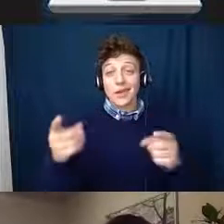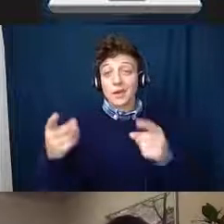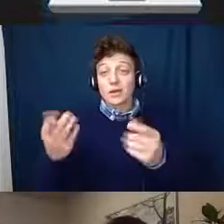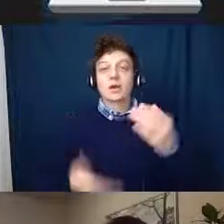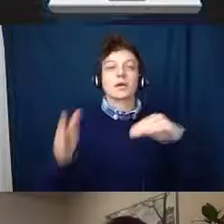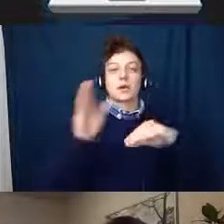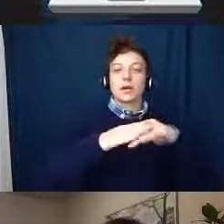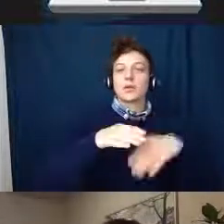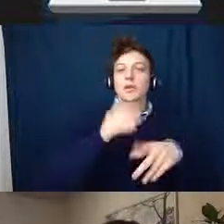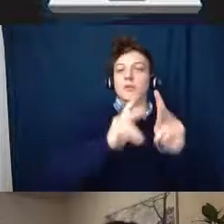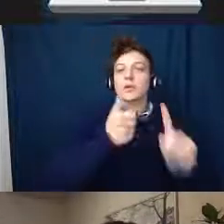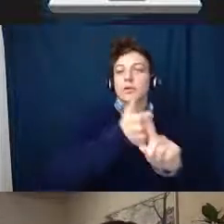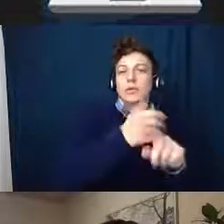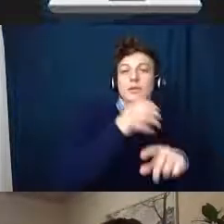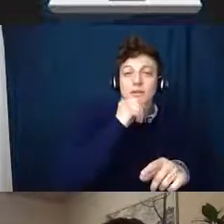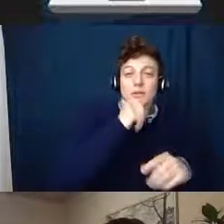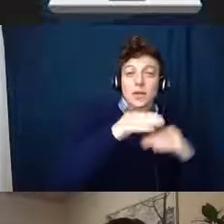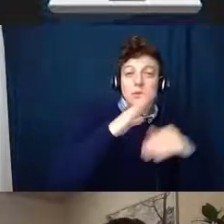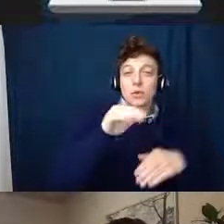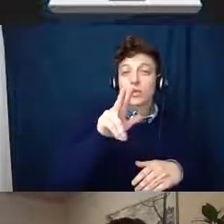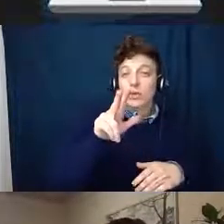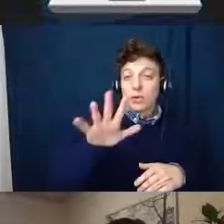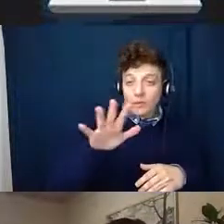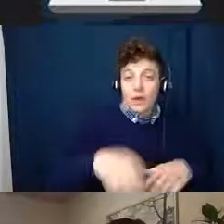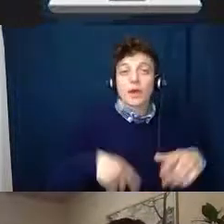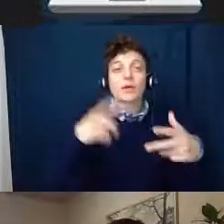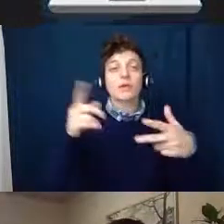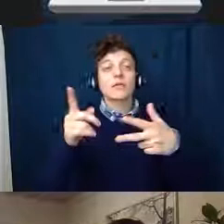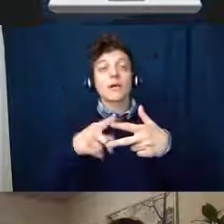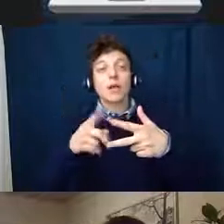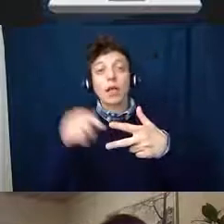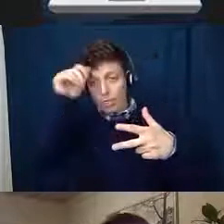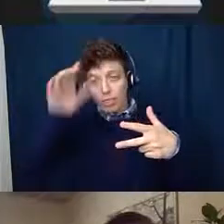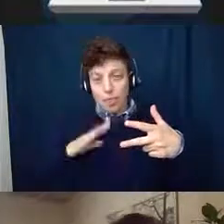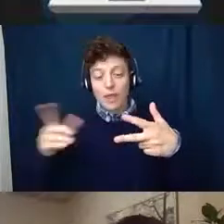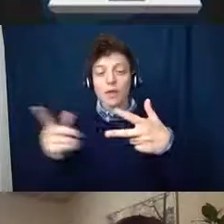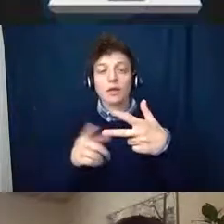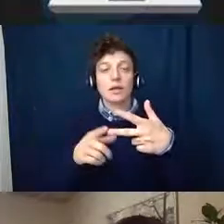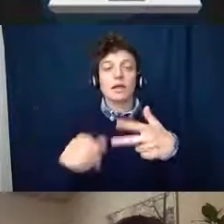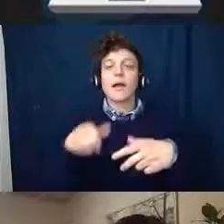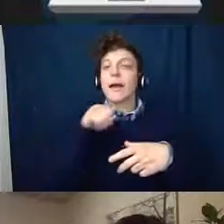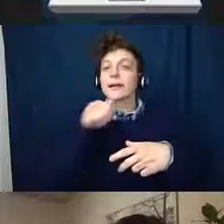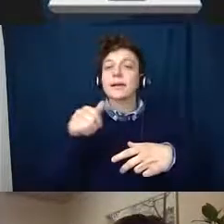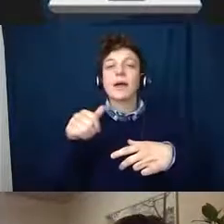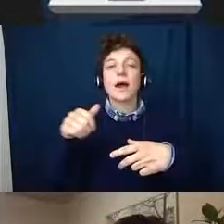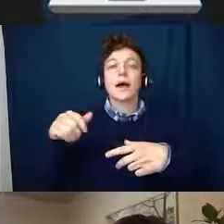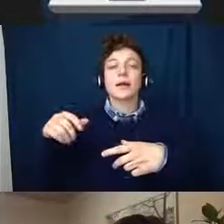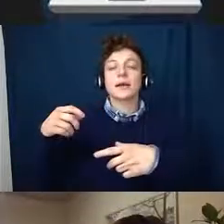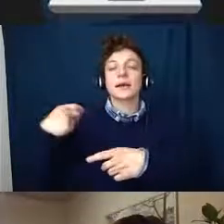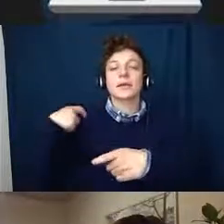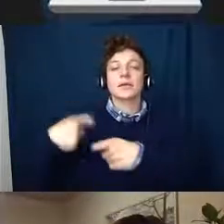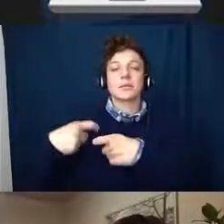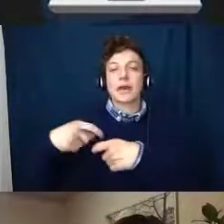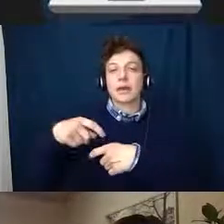older, people who are male, and non-Hispanic Black folks. And so deaths involving opioids with and